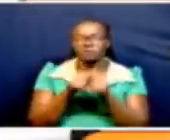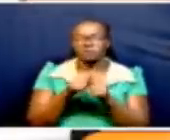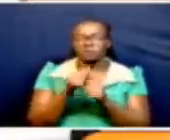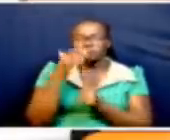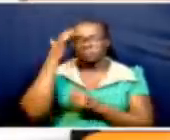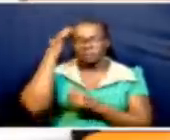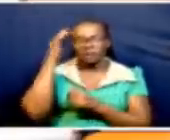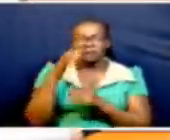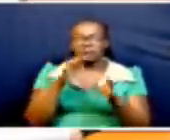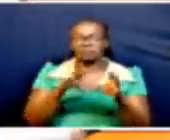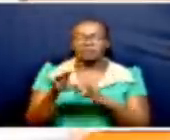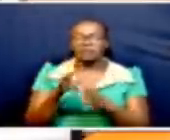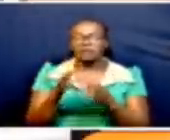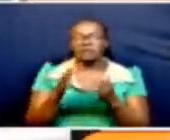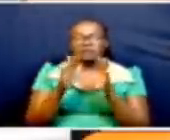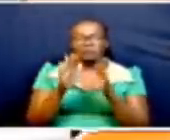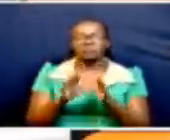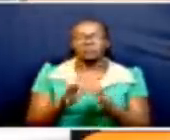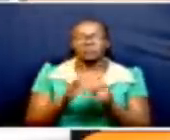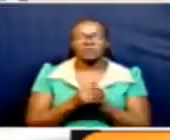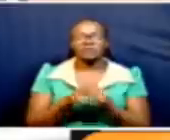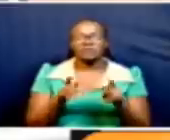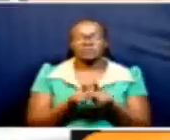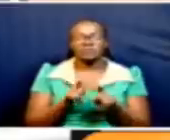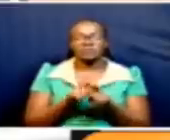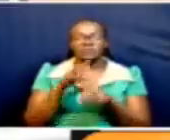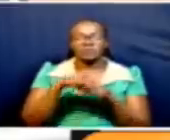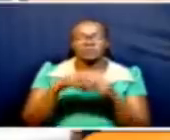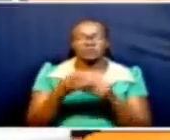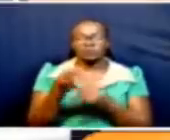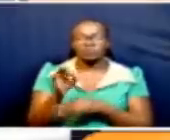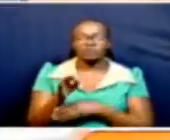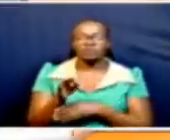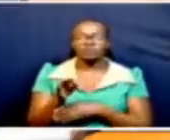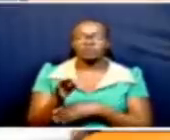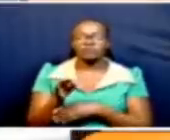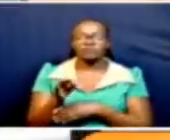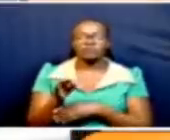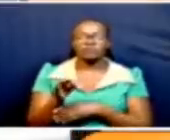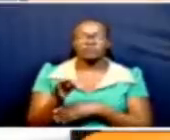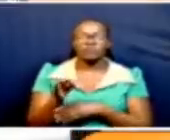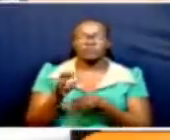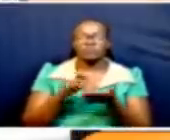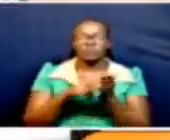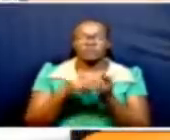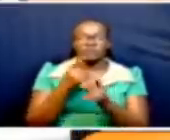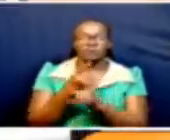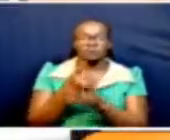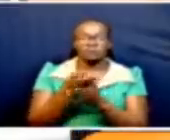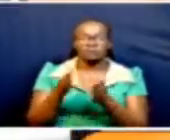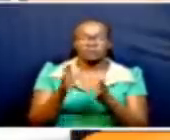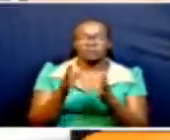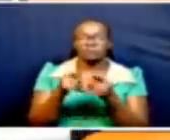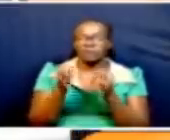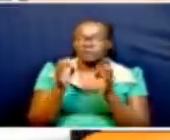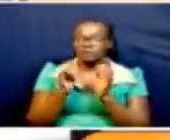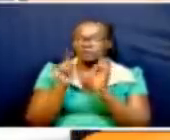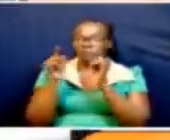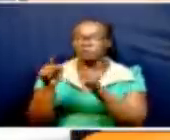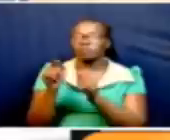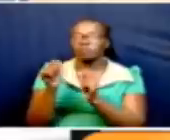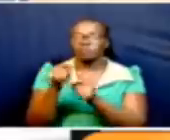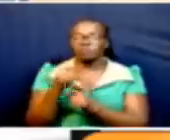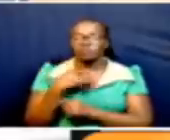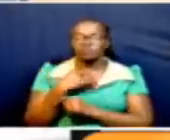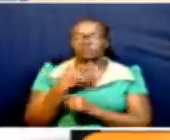are being killed every day. You know? Creations of issues jobs in America. Firearms. You know, people think America is heaven. If you go there, you'll say, no, it's good to be a black